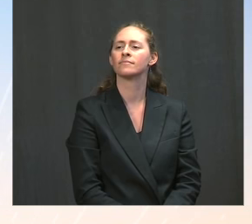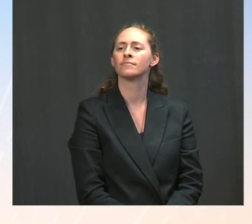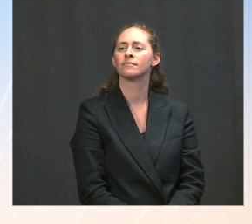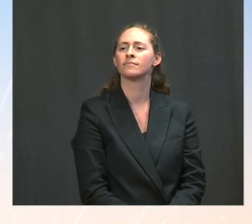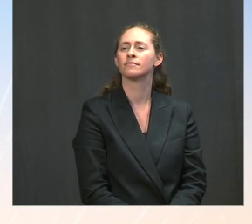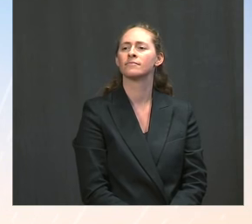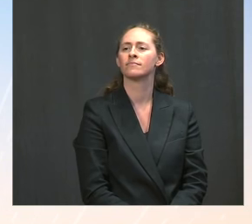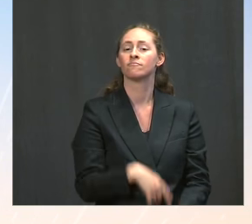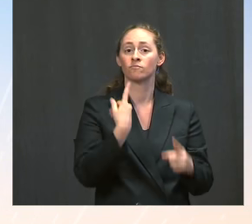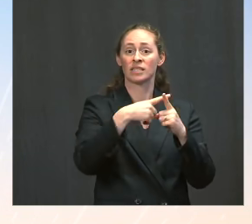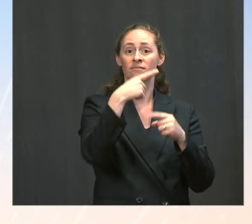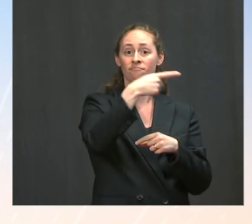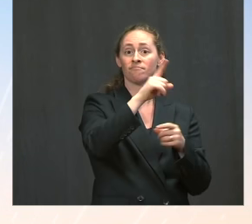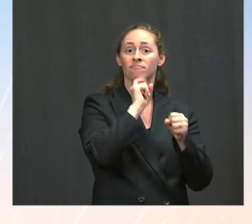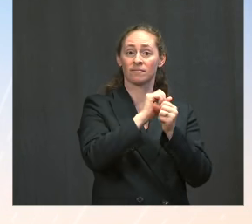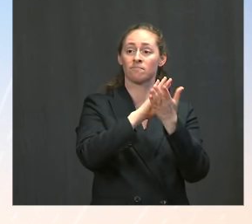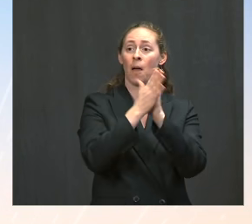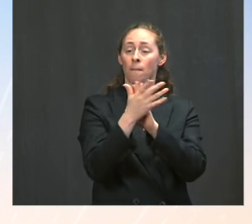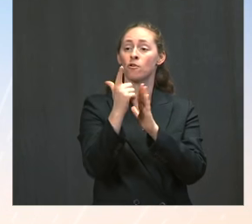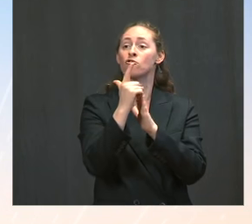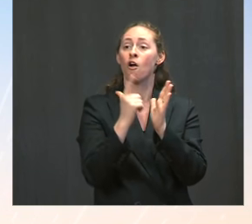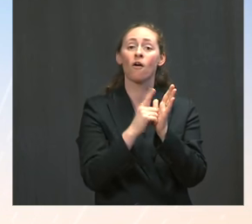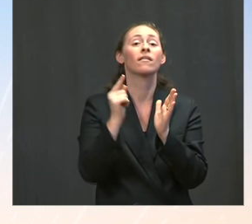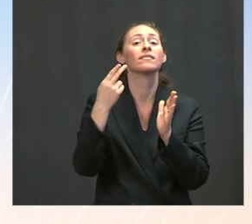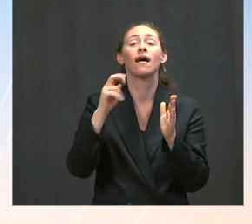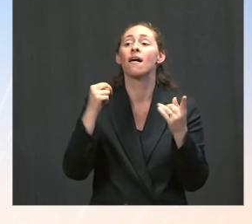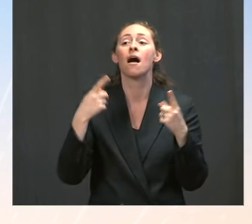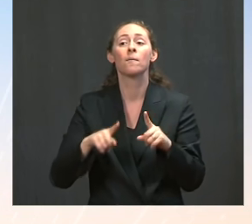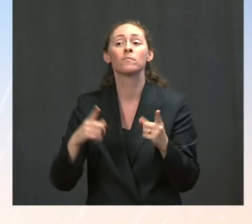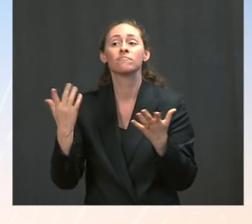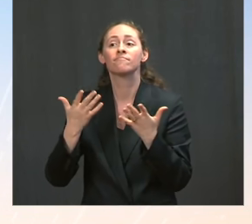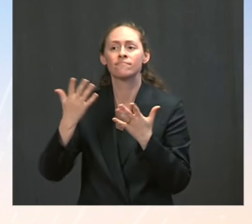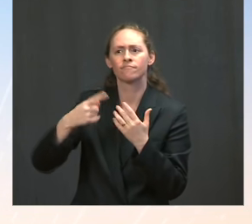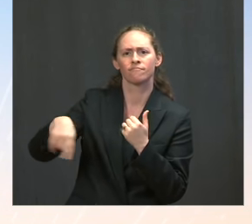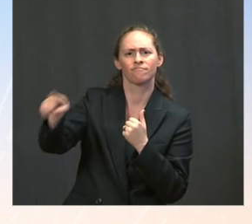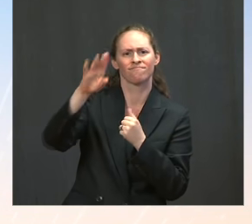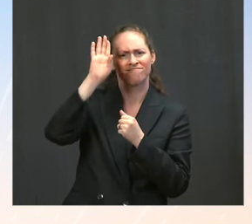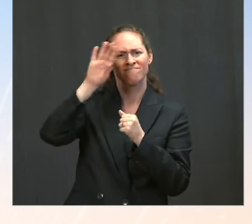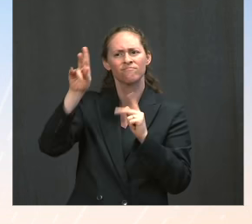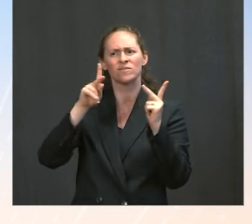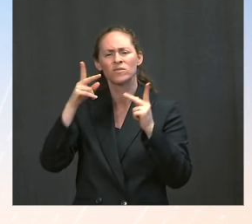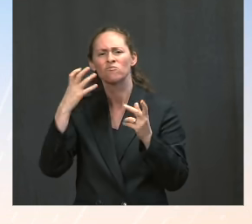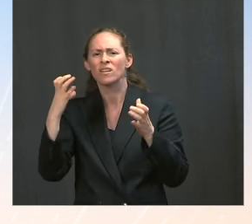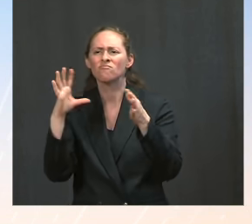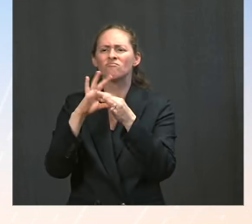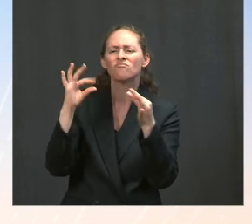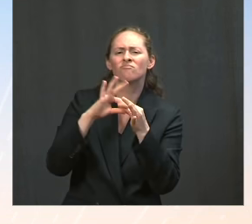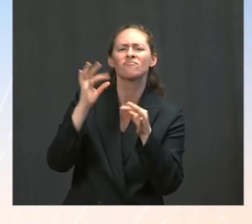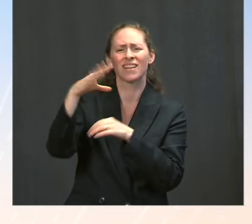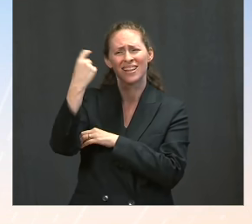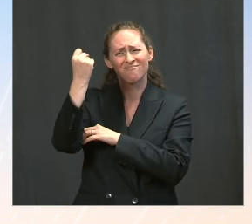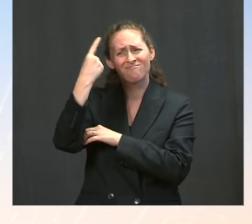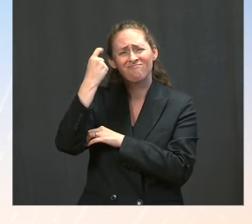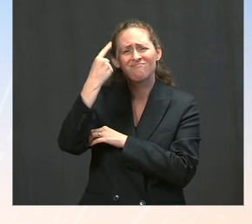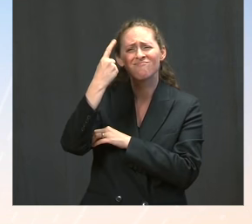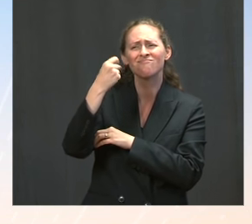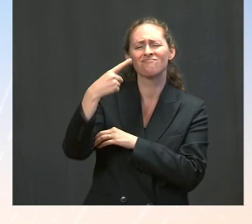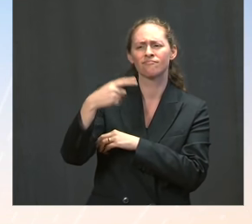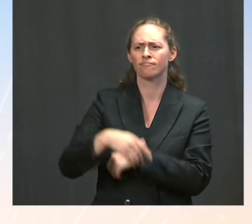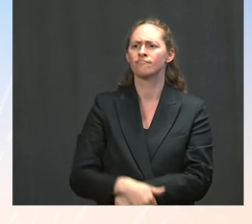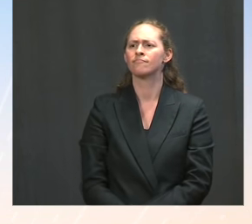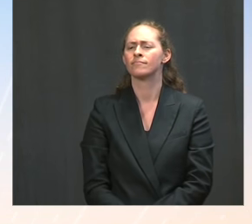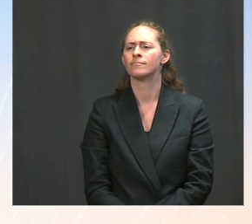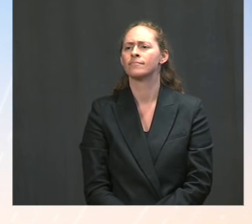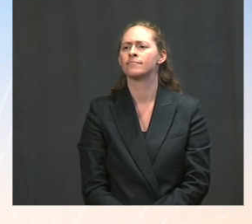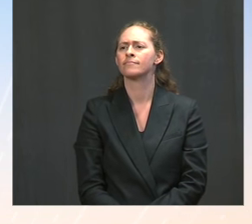are periods where people want to have their voice heard. We support that, have asks they want to make, have components they want to see in legislation. That's